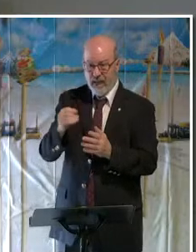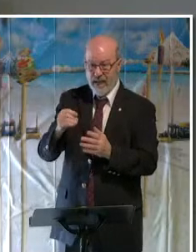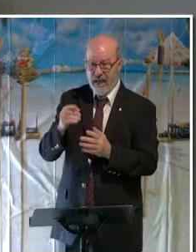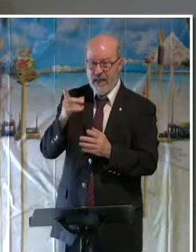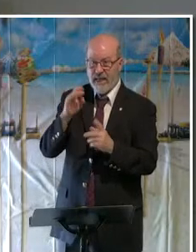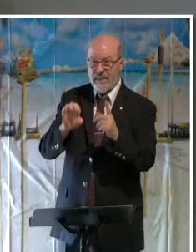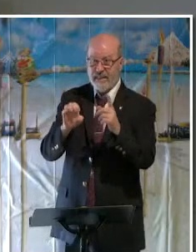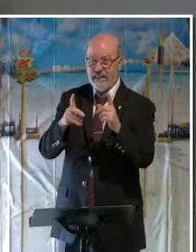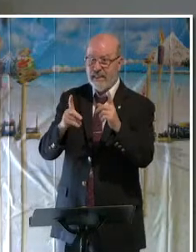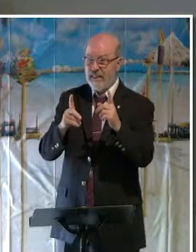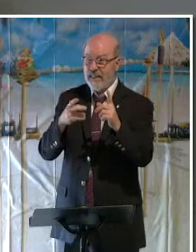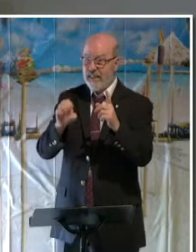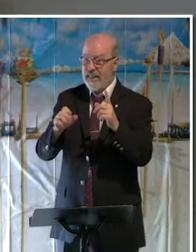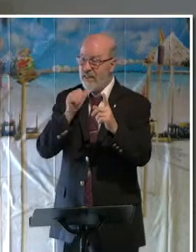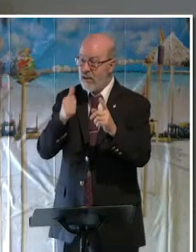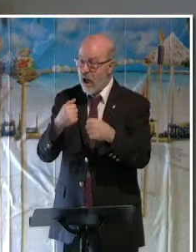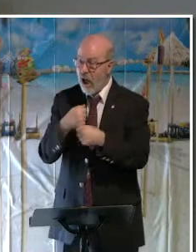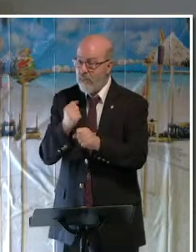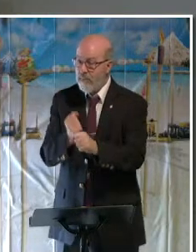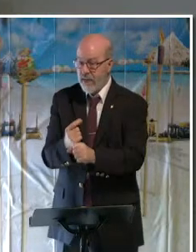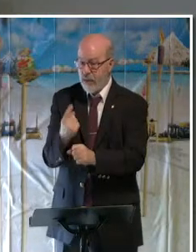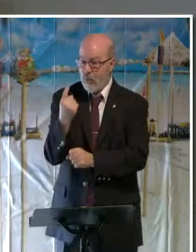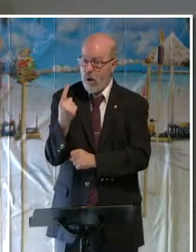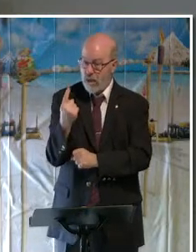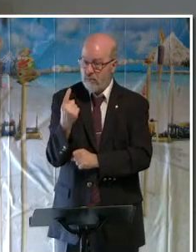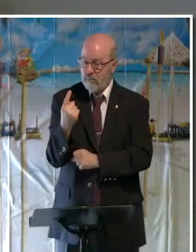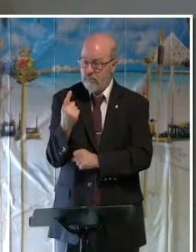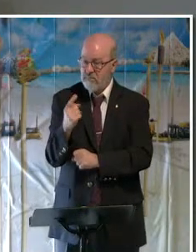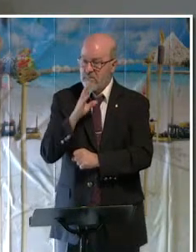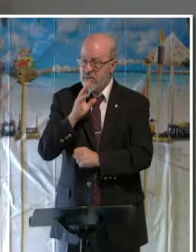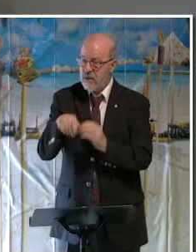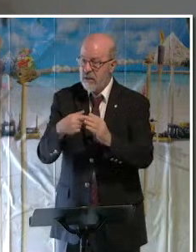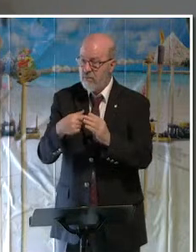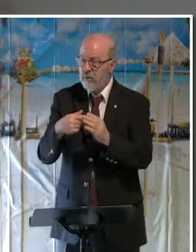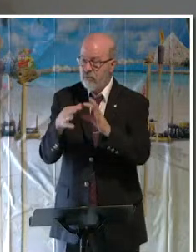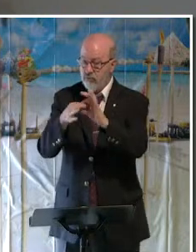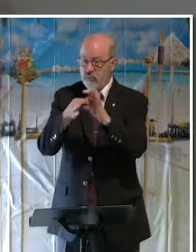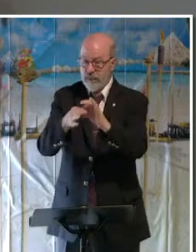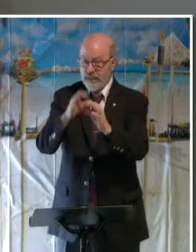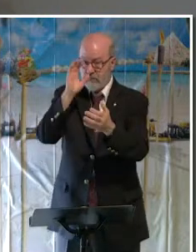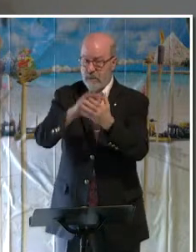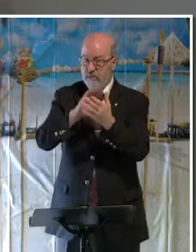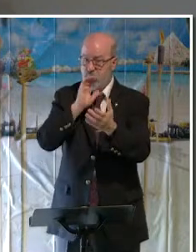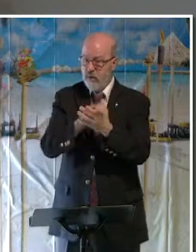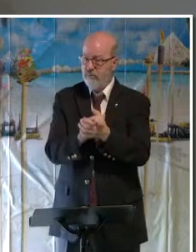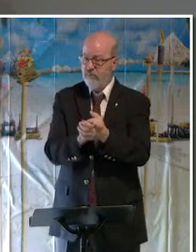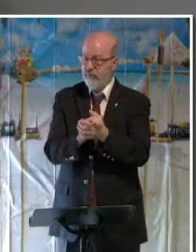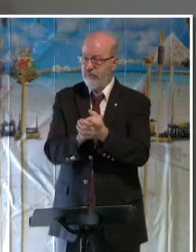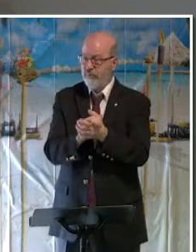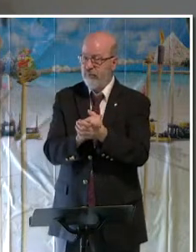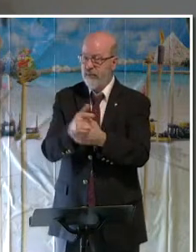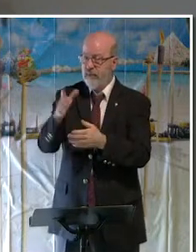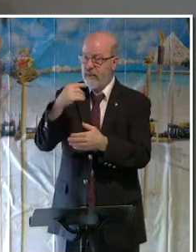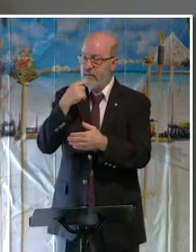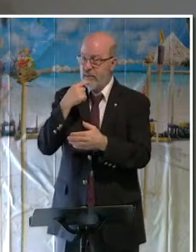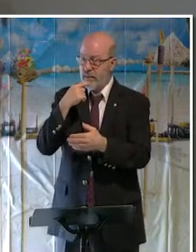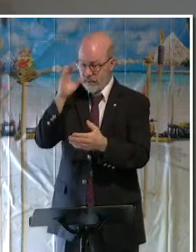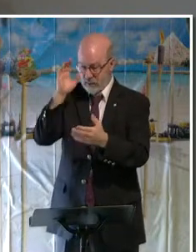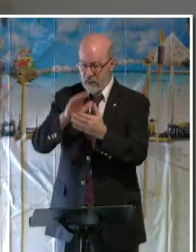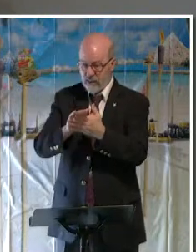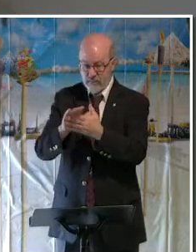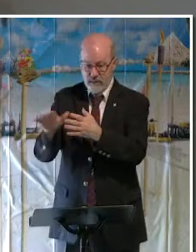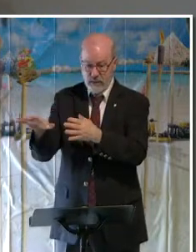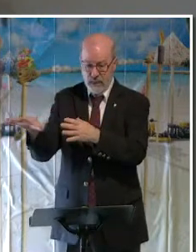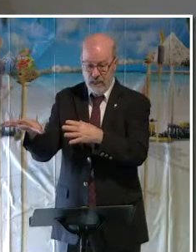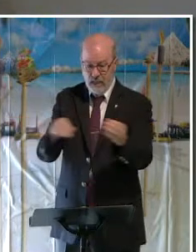did he not make one? It's referring to the relationship of the husband and wife. And God said the husband